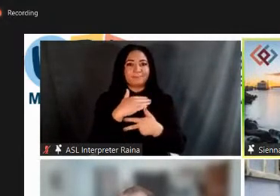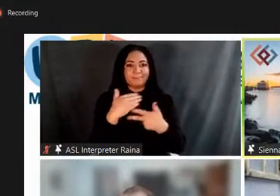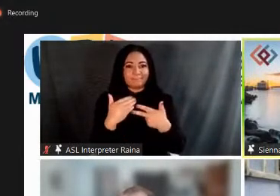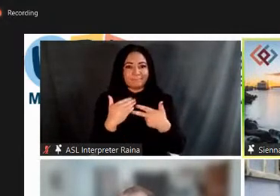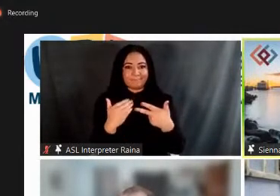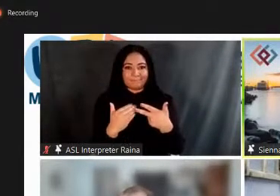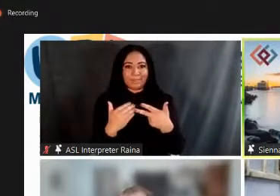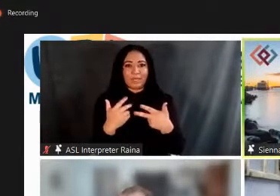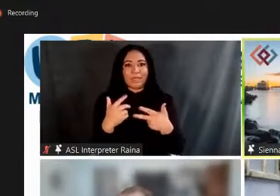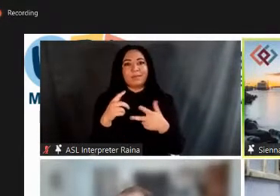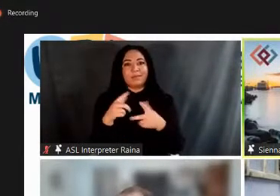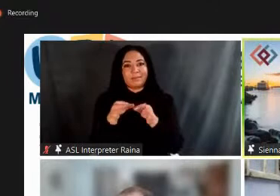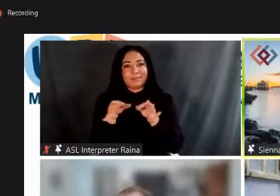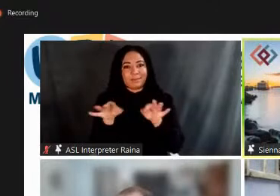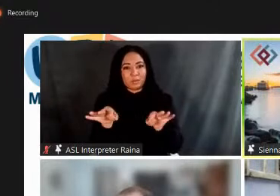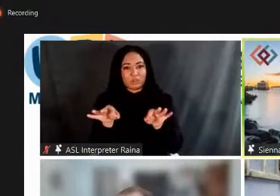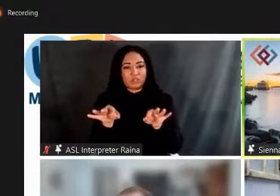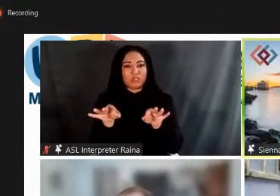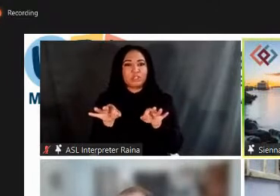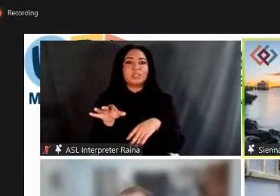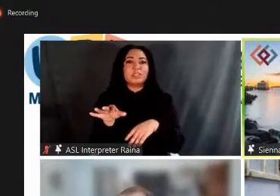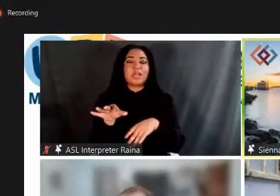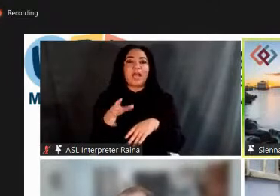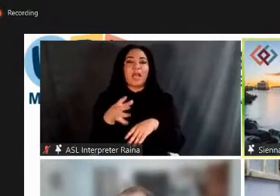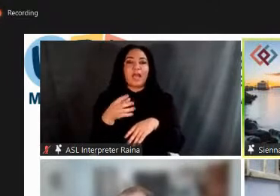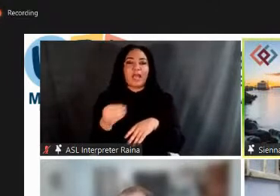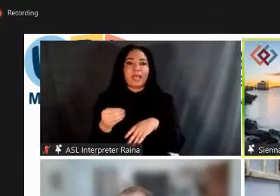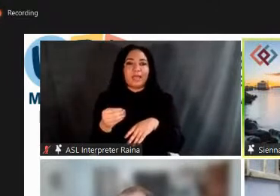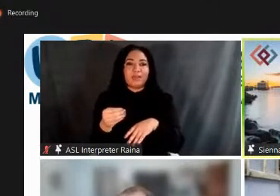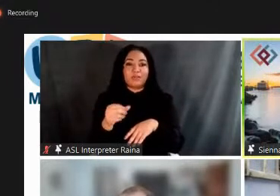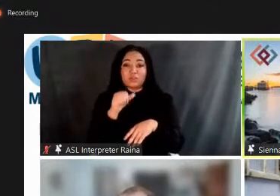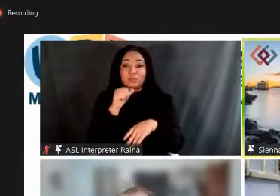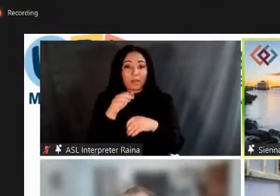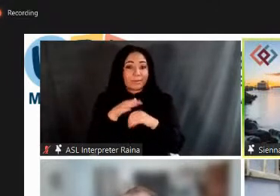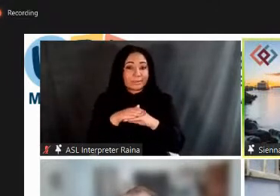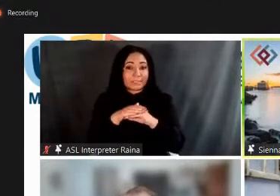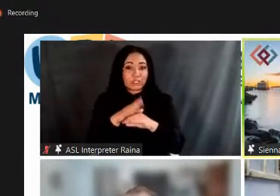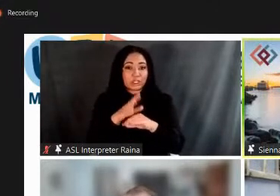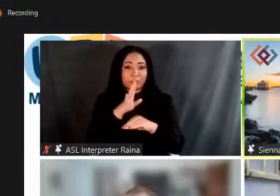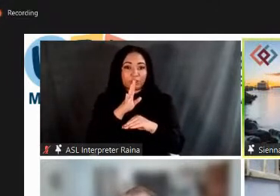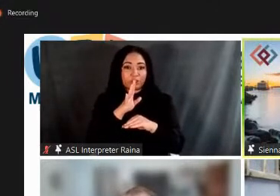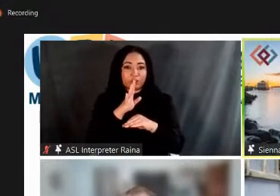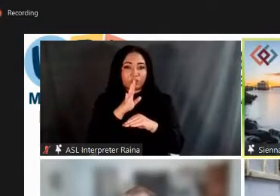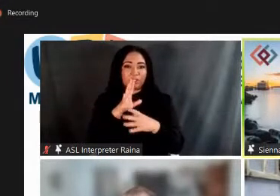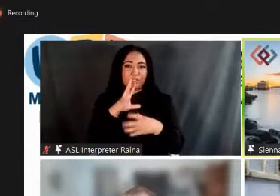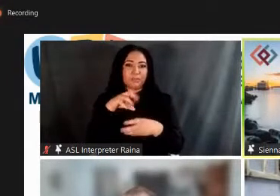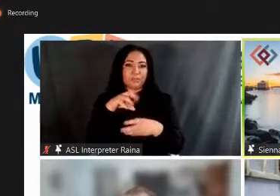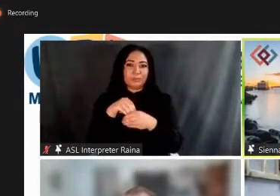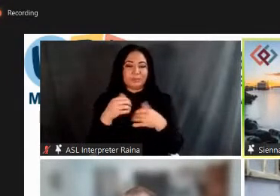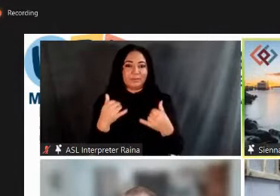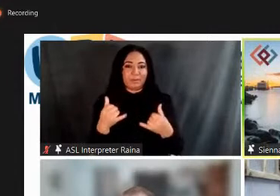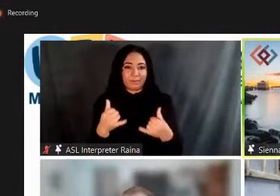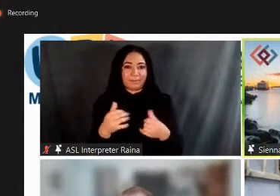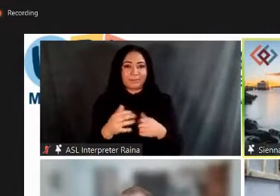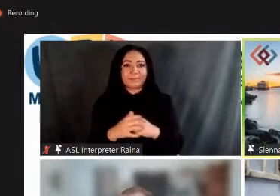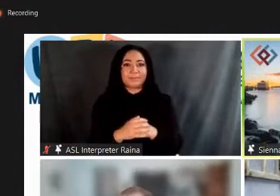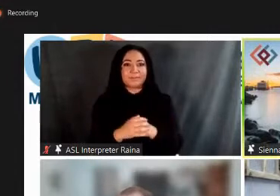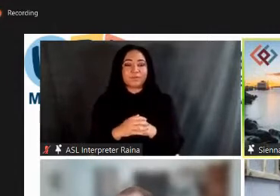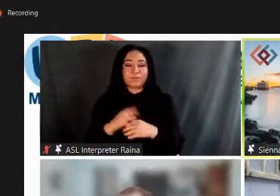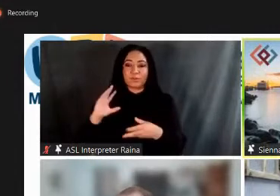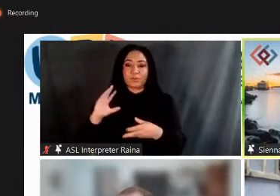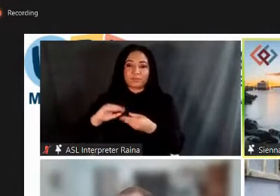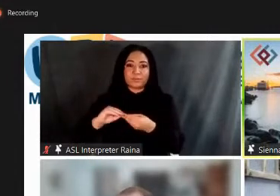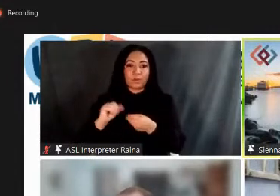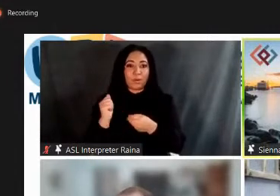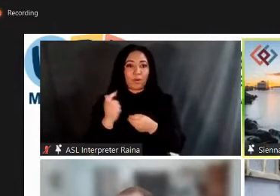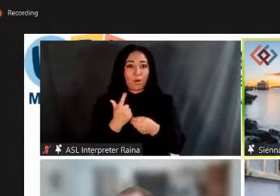for non-English speaking communities engaging with us today. We've compiled all of the links for Google Forms,